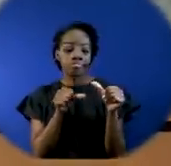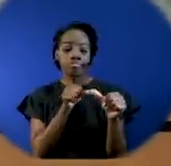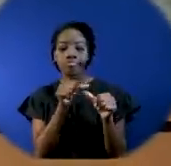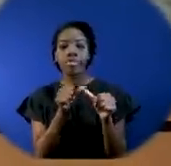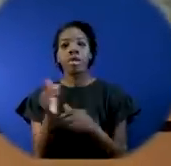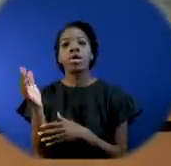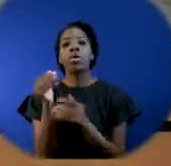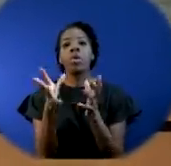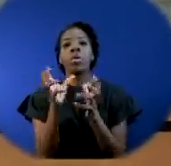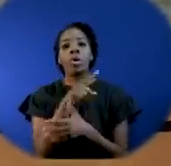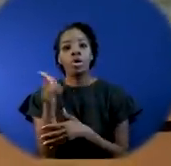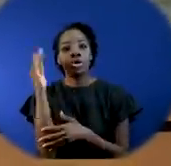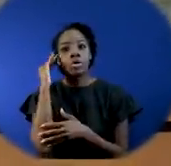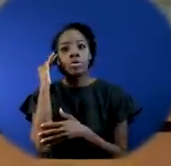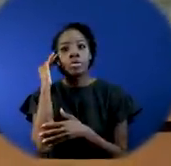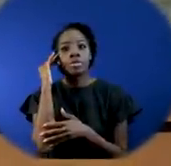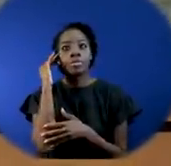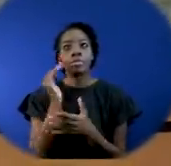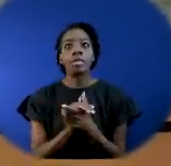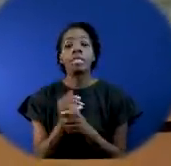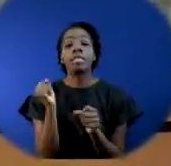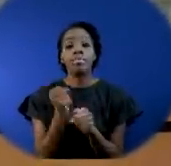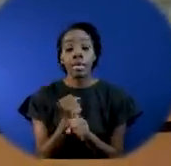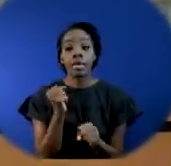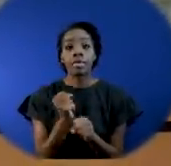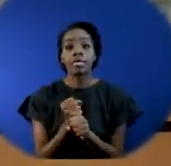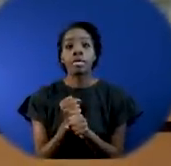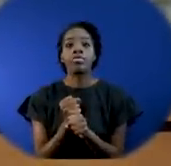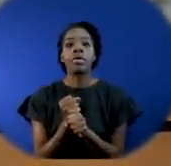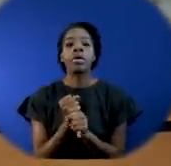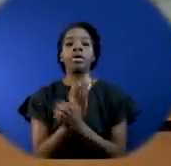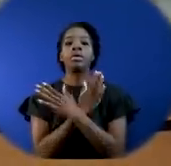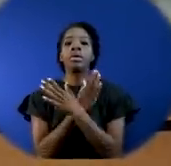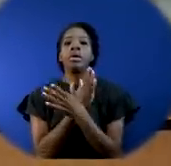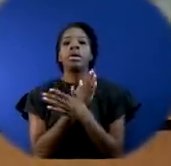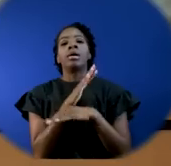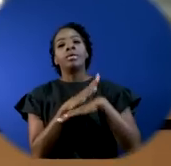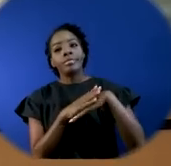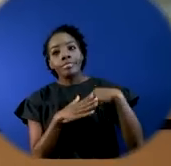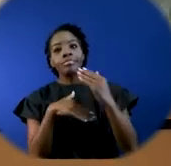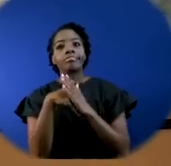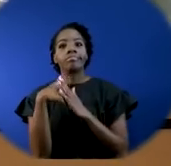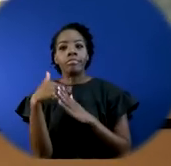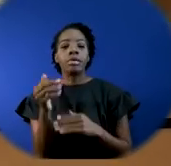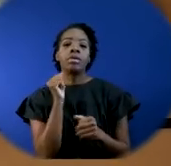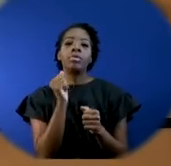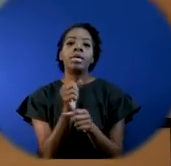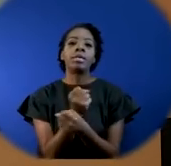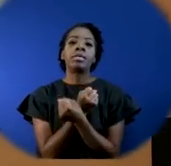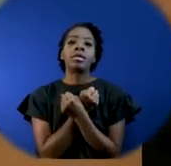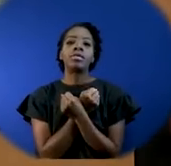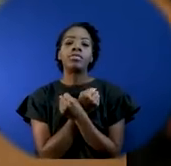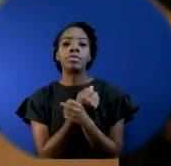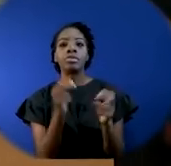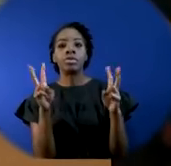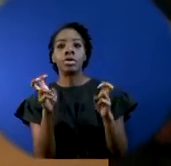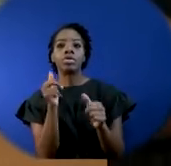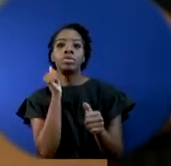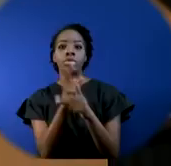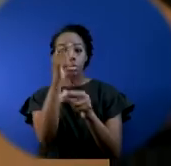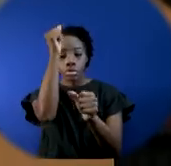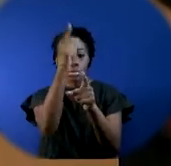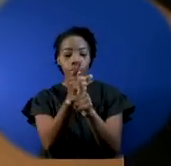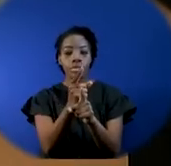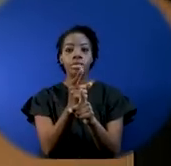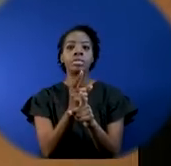want for you to make yourselves at home. We would love to call you our sisters, our brothers in the family of faith and body of believers here